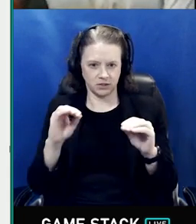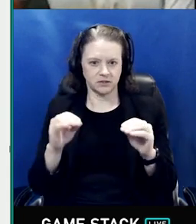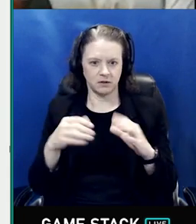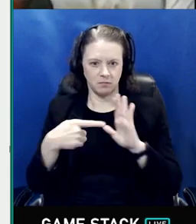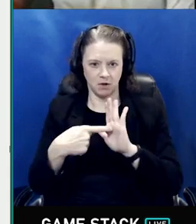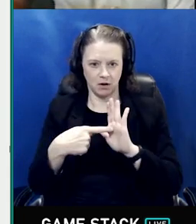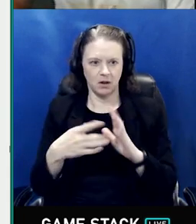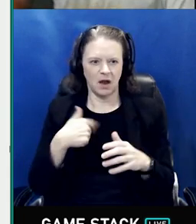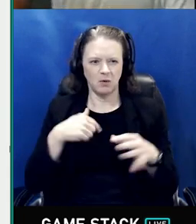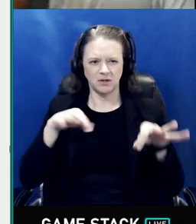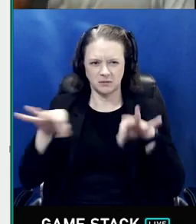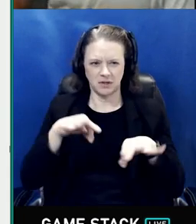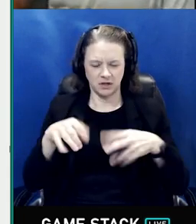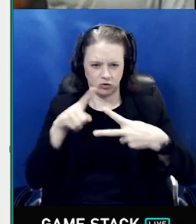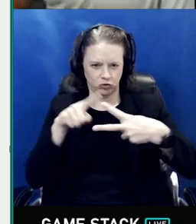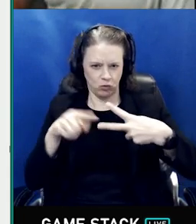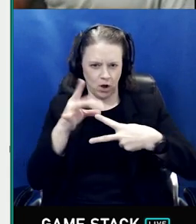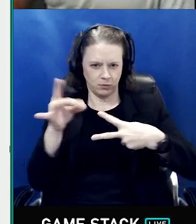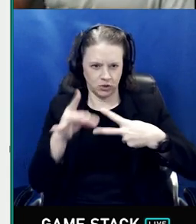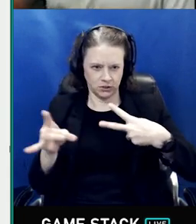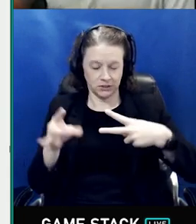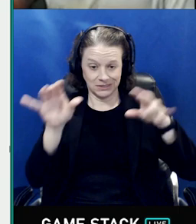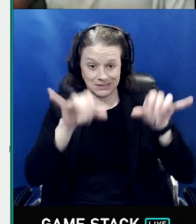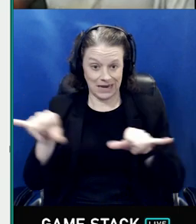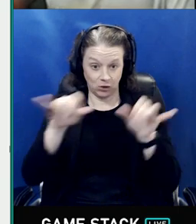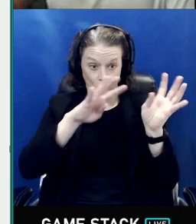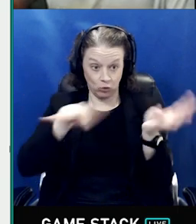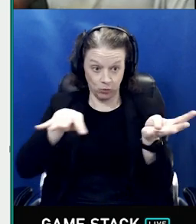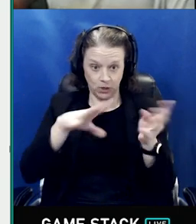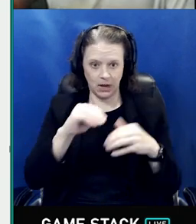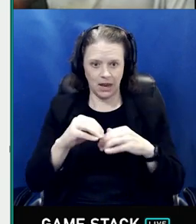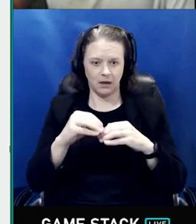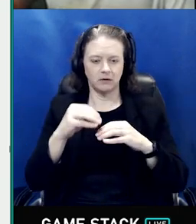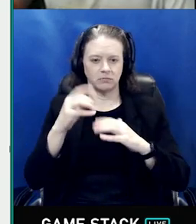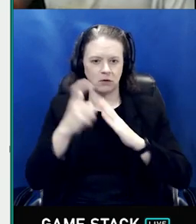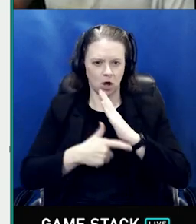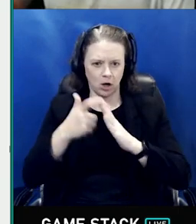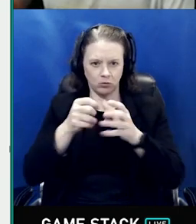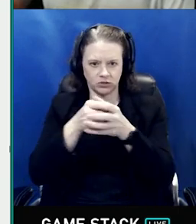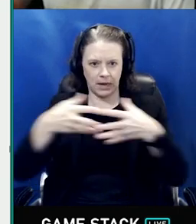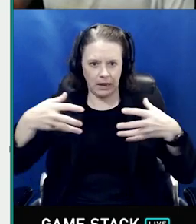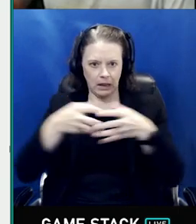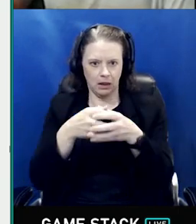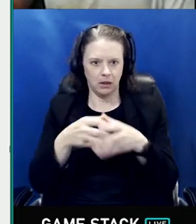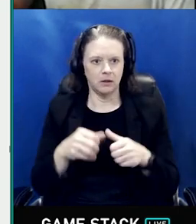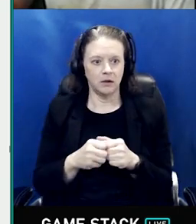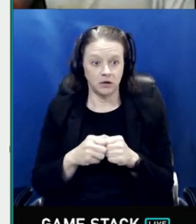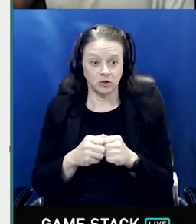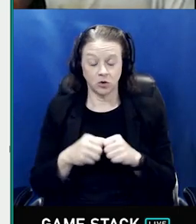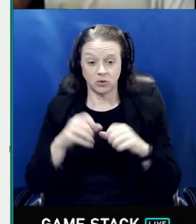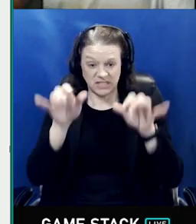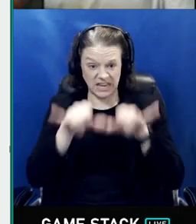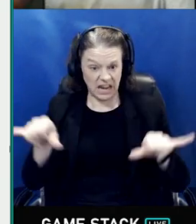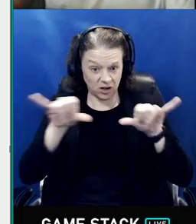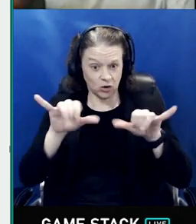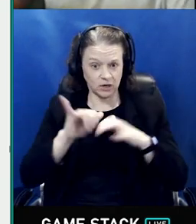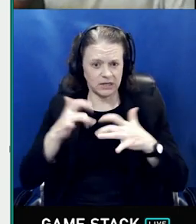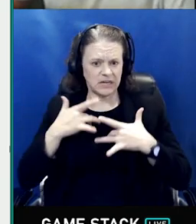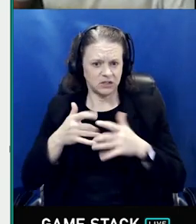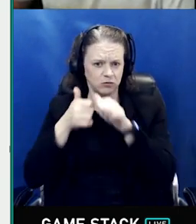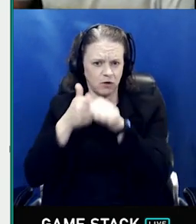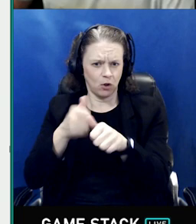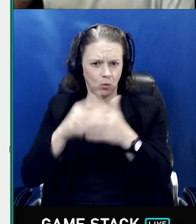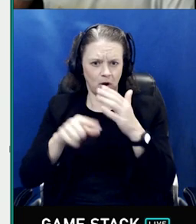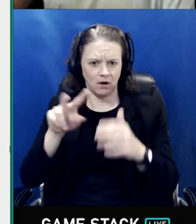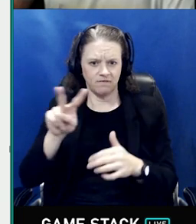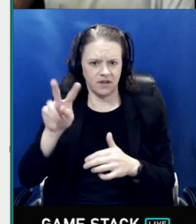both. Standard throughput has many of the characteristics that a VM would have. With a VM, you